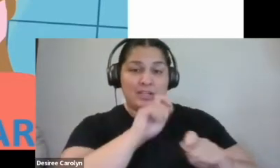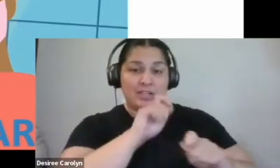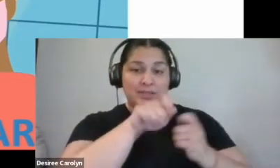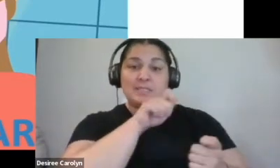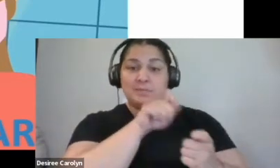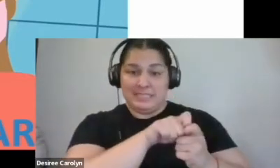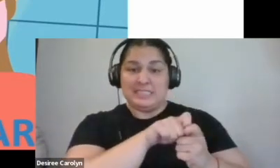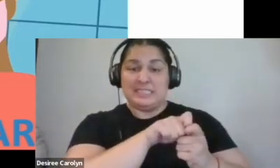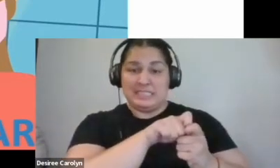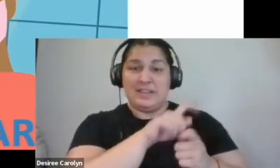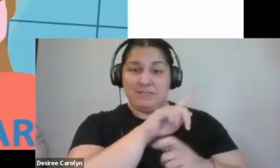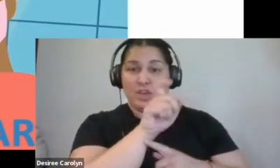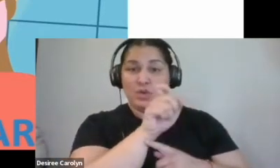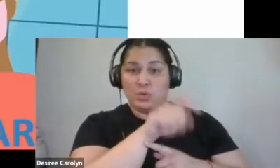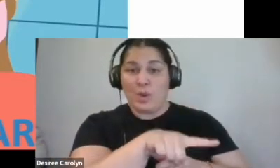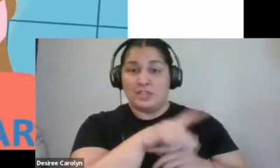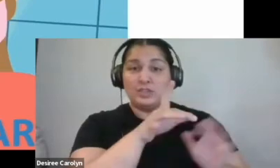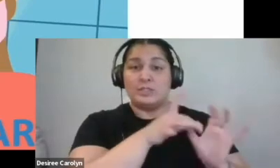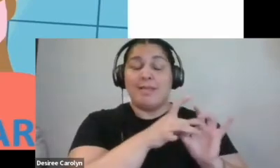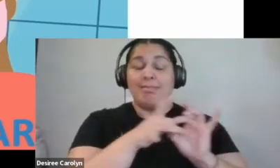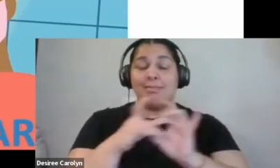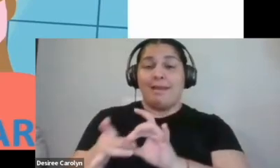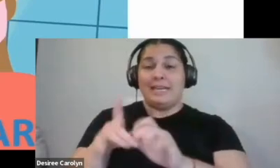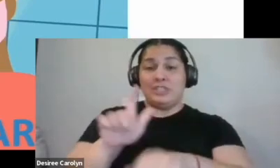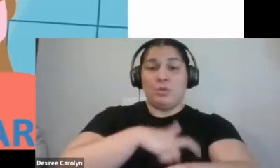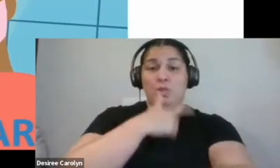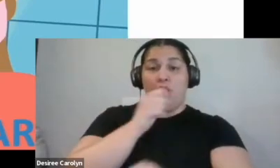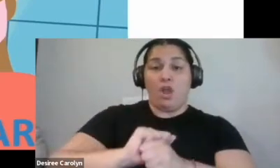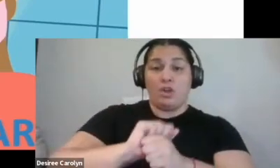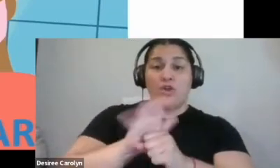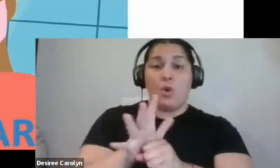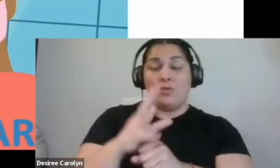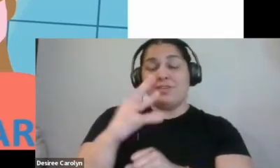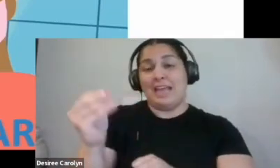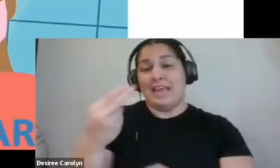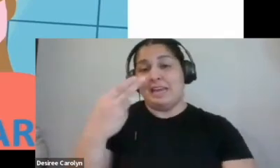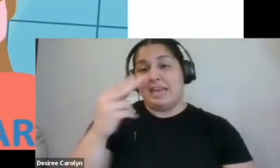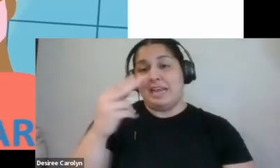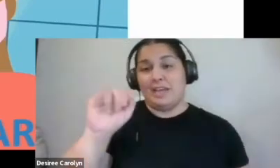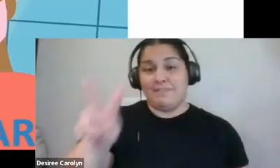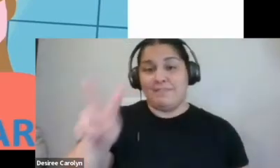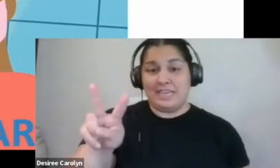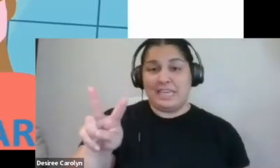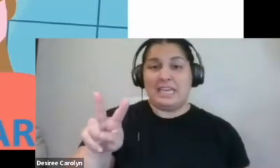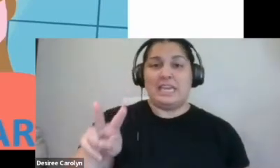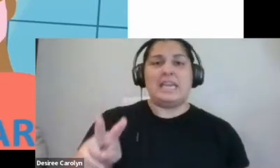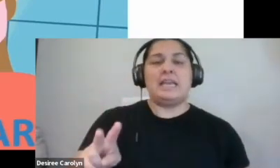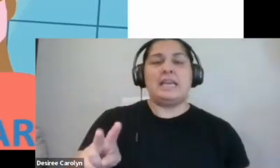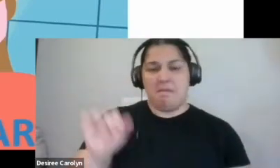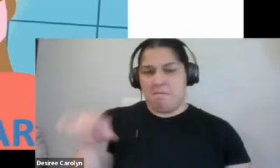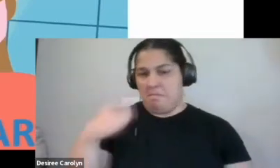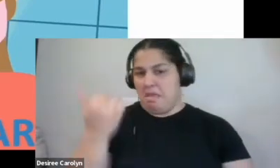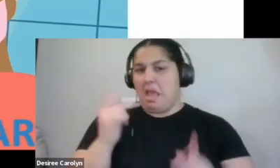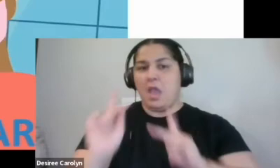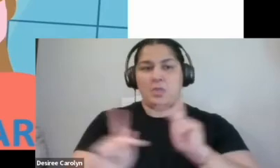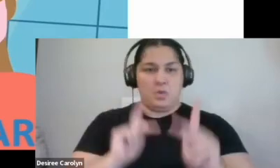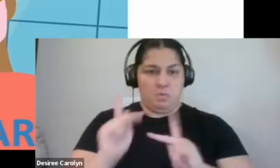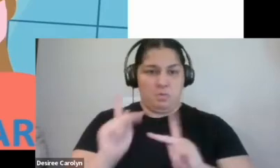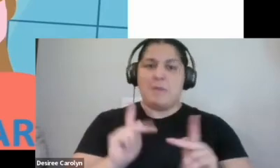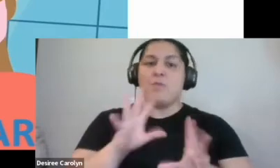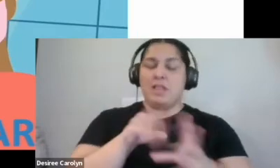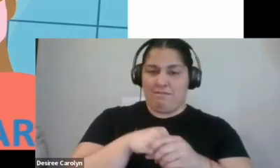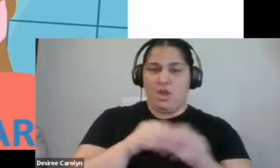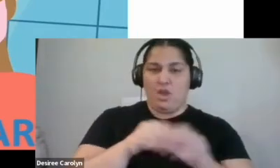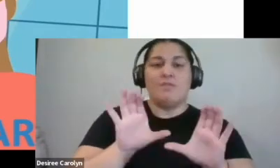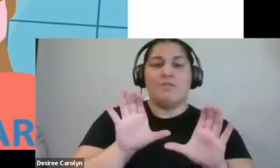long COVID and HIV. JD and Gabriel and Jen and others in this group have helped advise